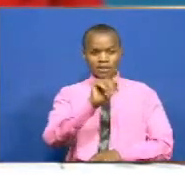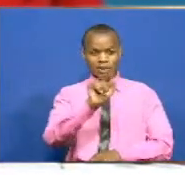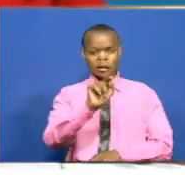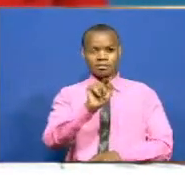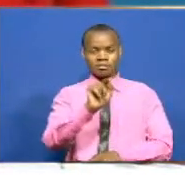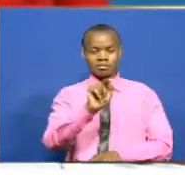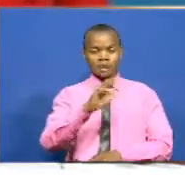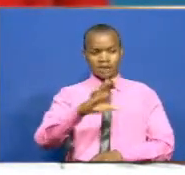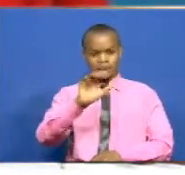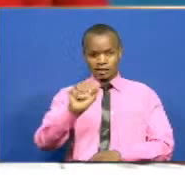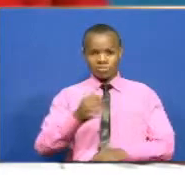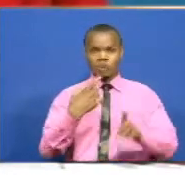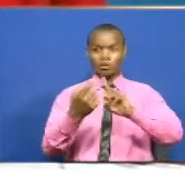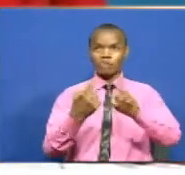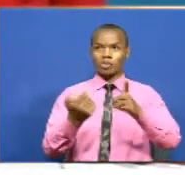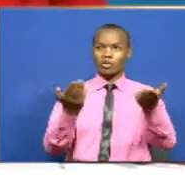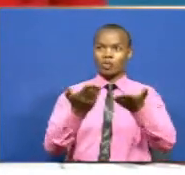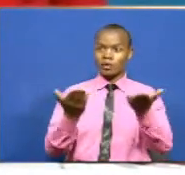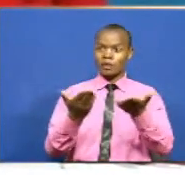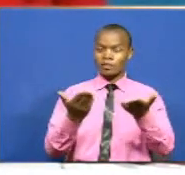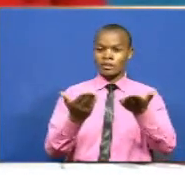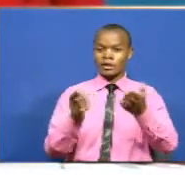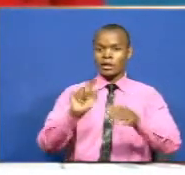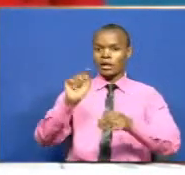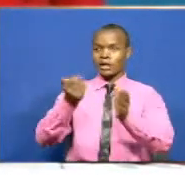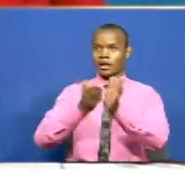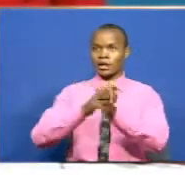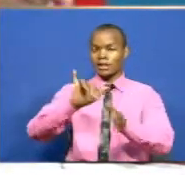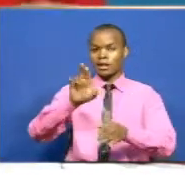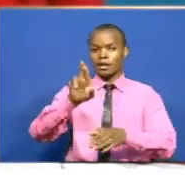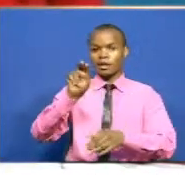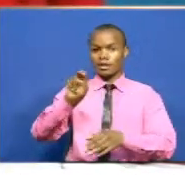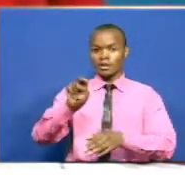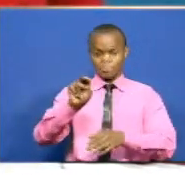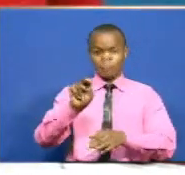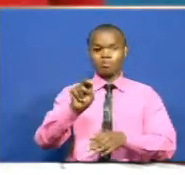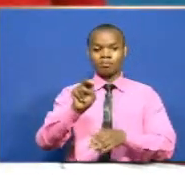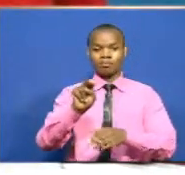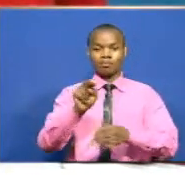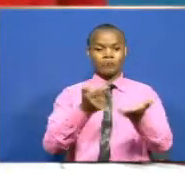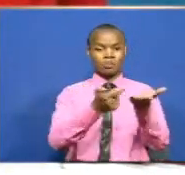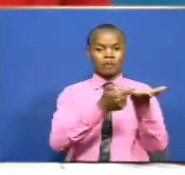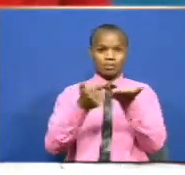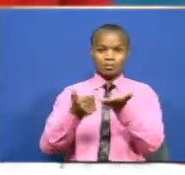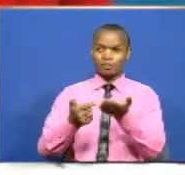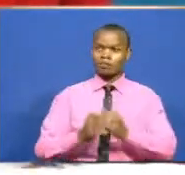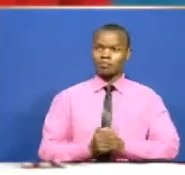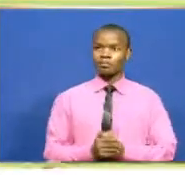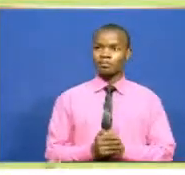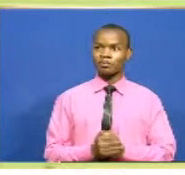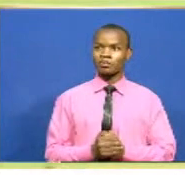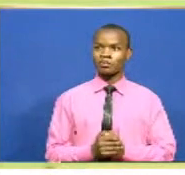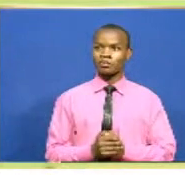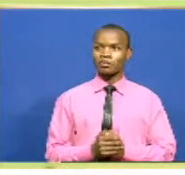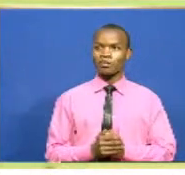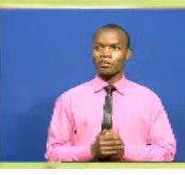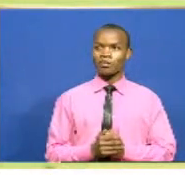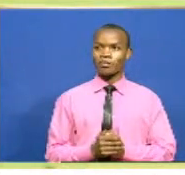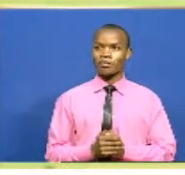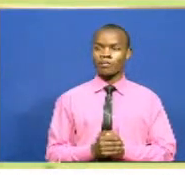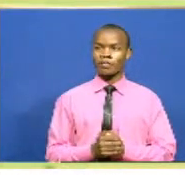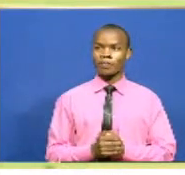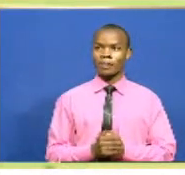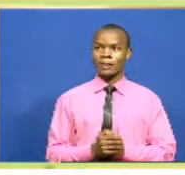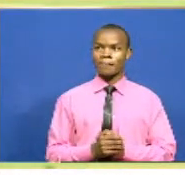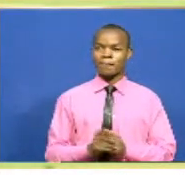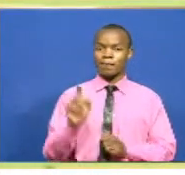speaking at the Kenya-Iran Business Forum. Let's listen into what he has to say. That Kenya is at the heart